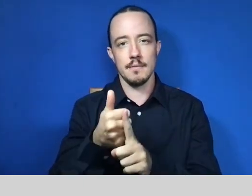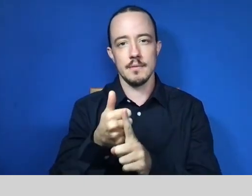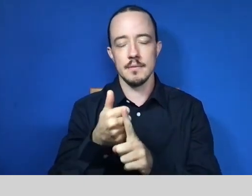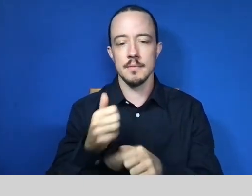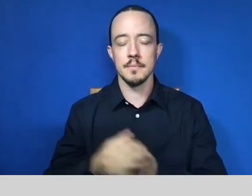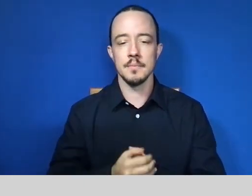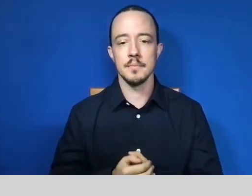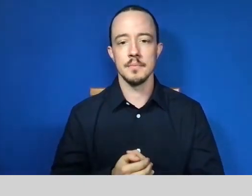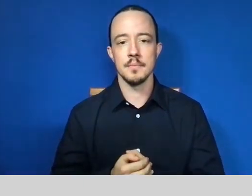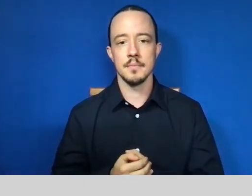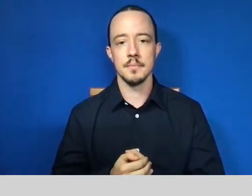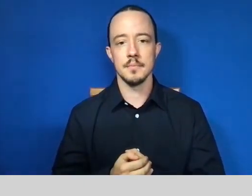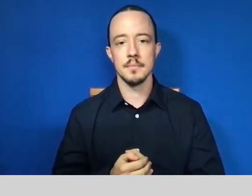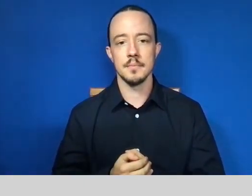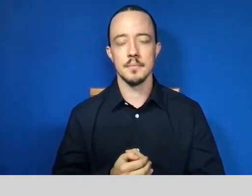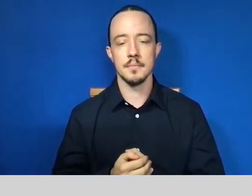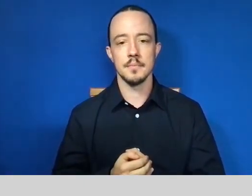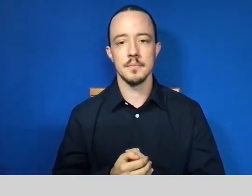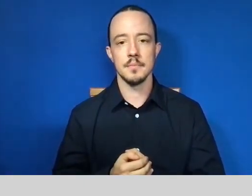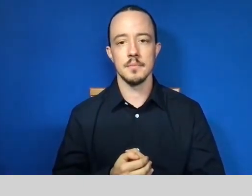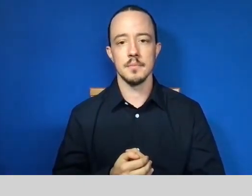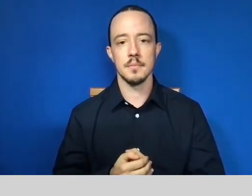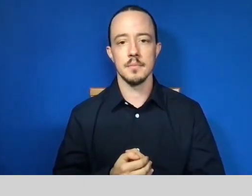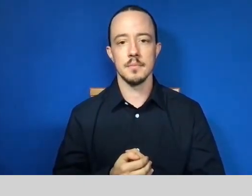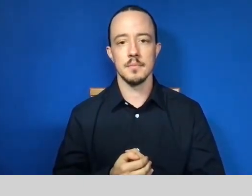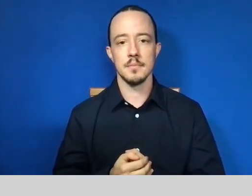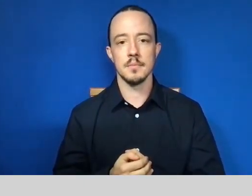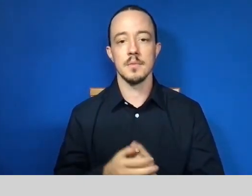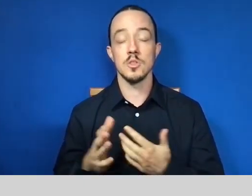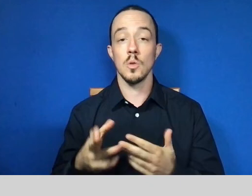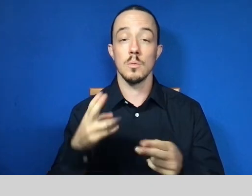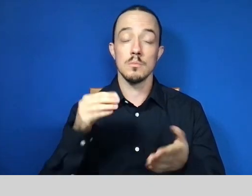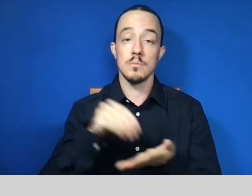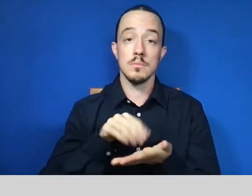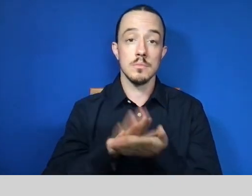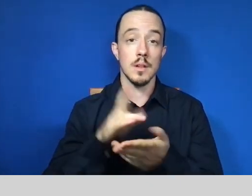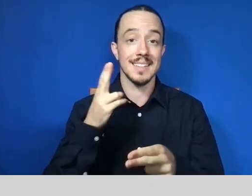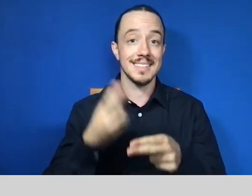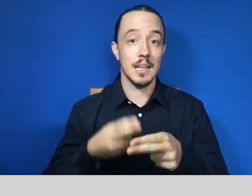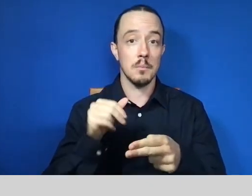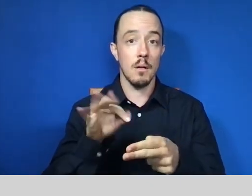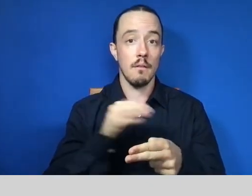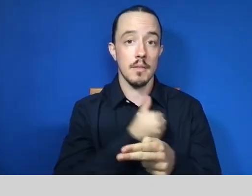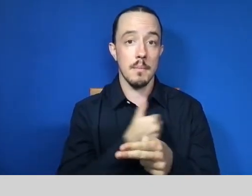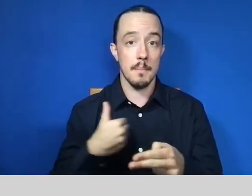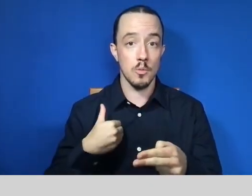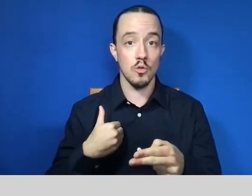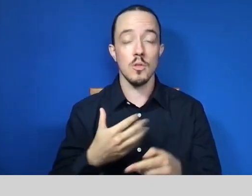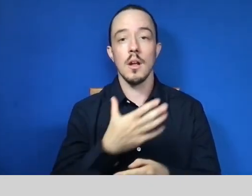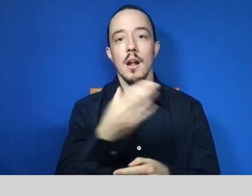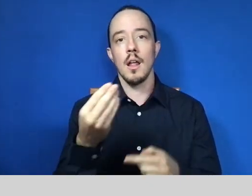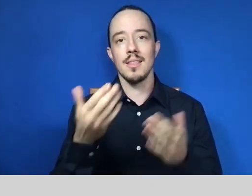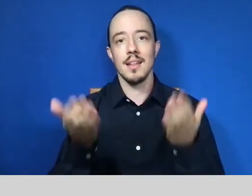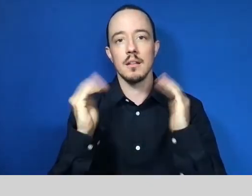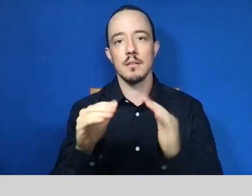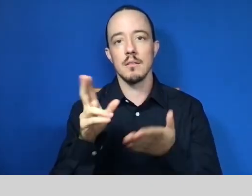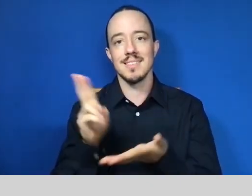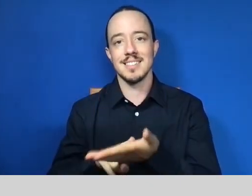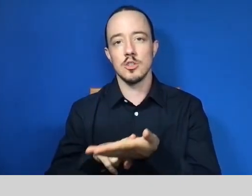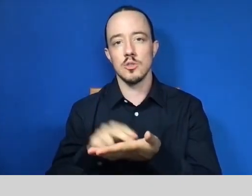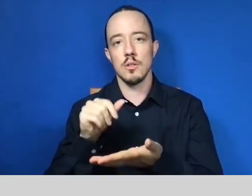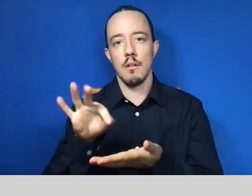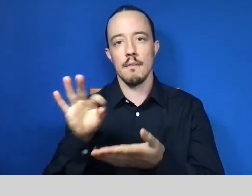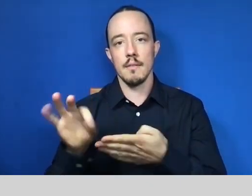We simply write def, the name of the member, and then we write